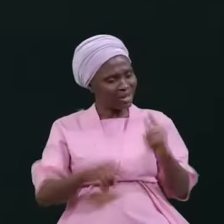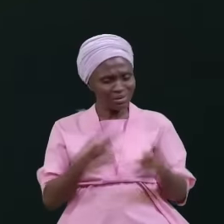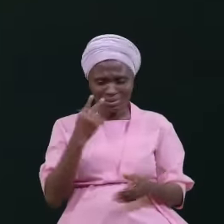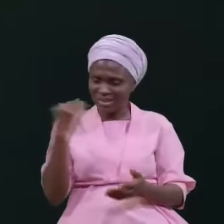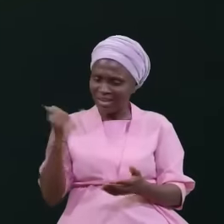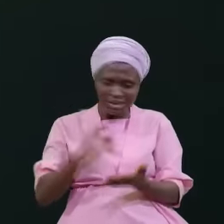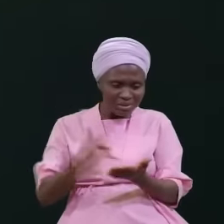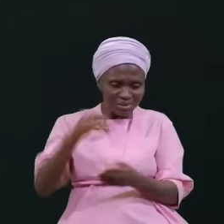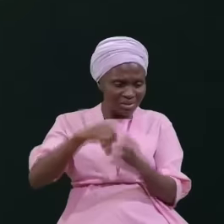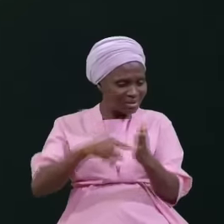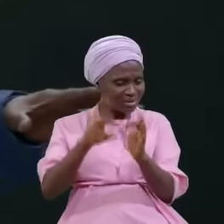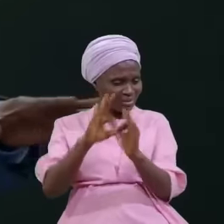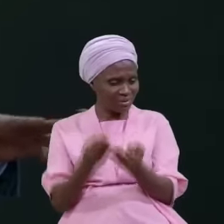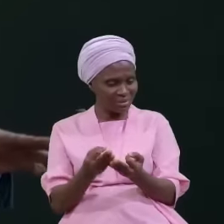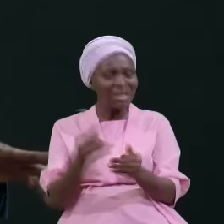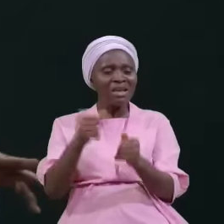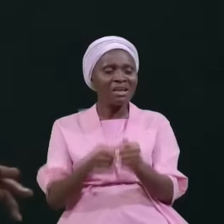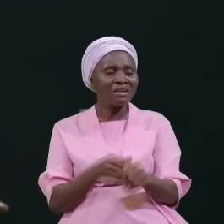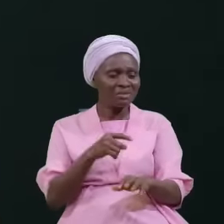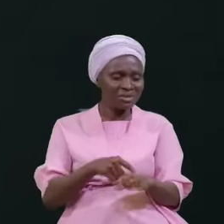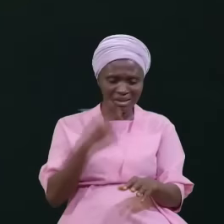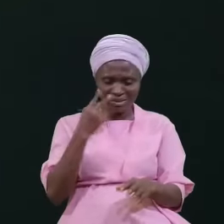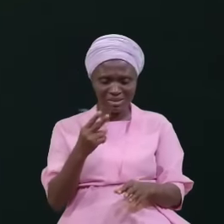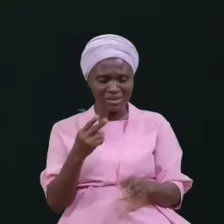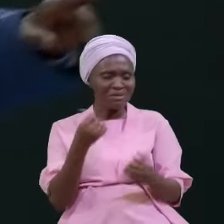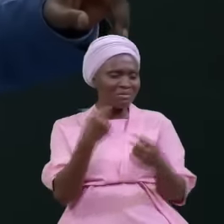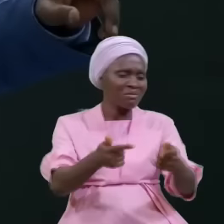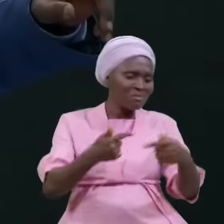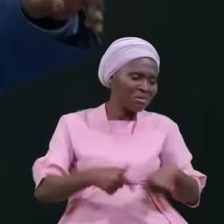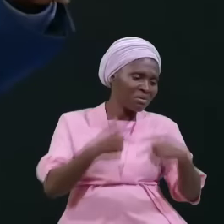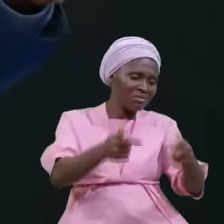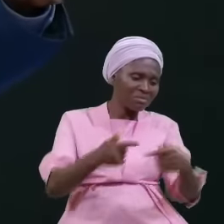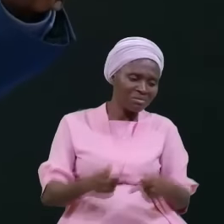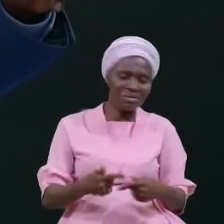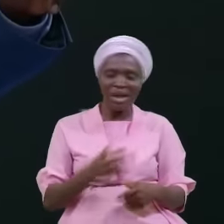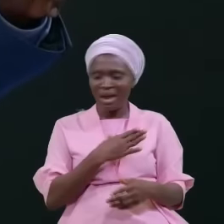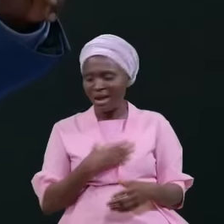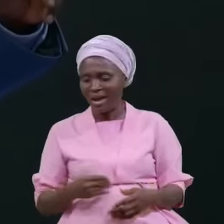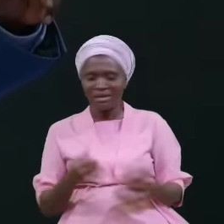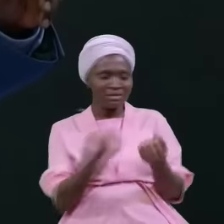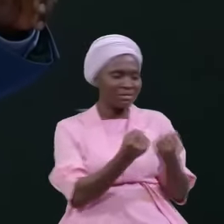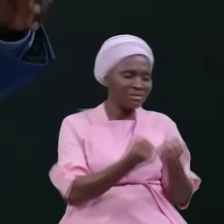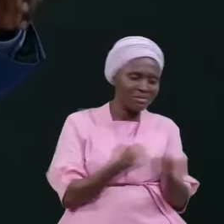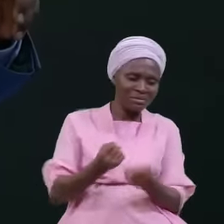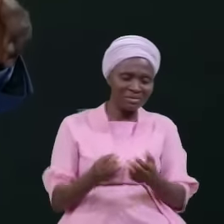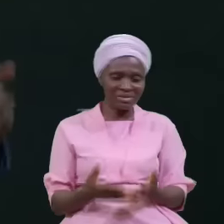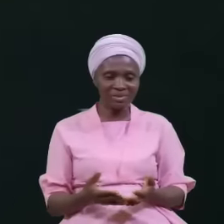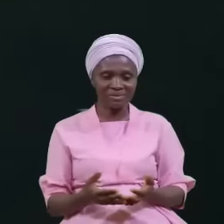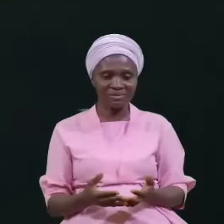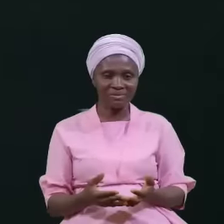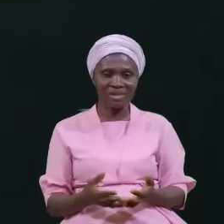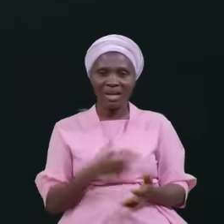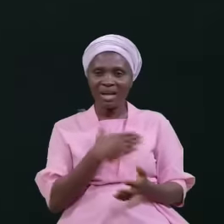see is fighting and argument. And he has some kind of wisdom, and he uses